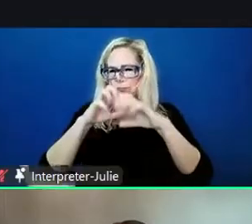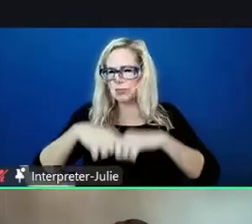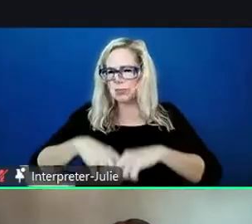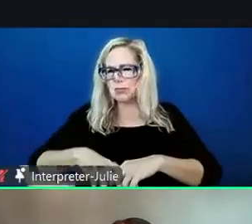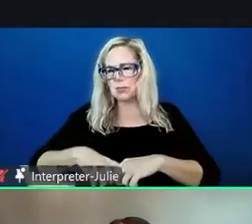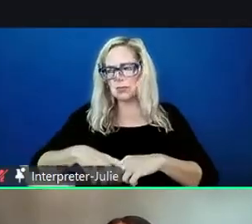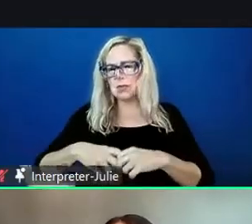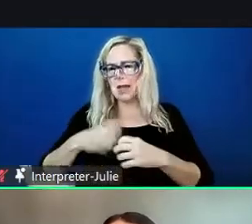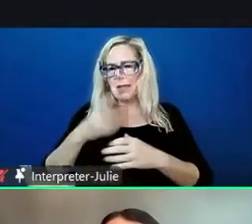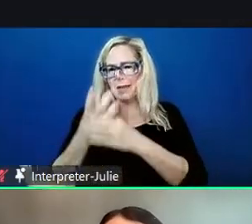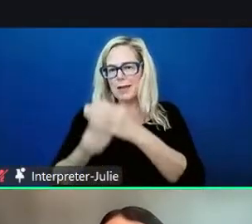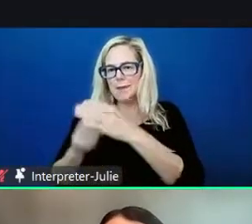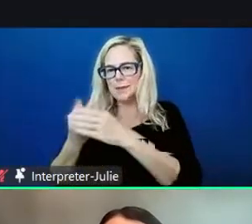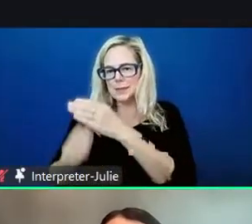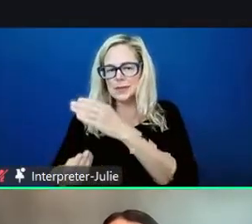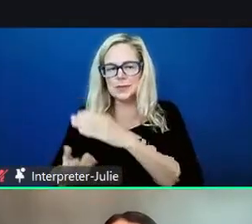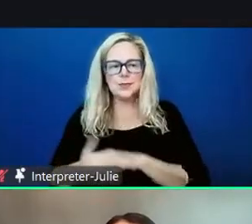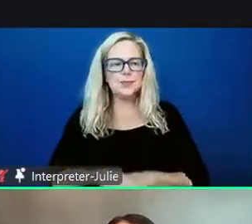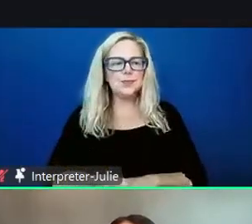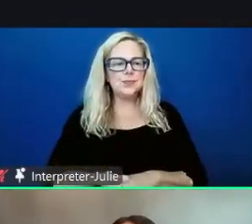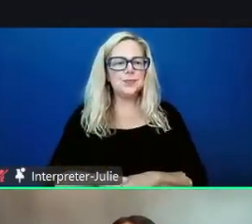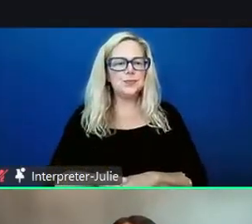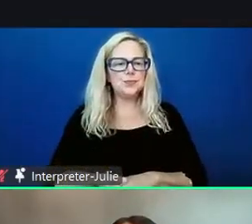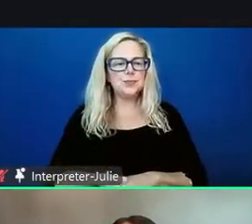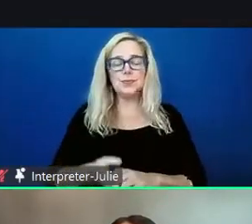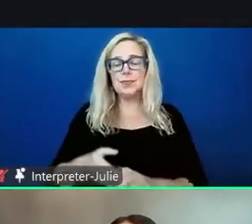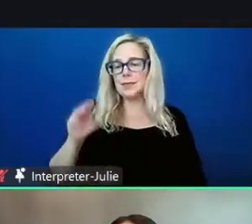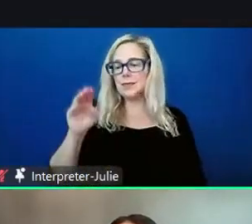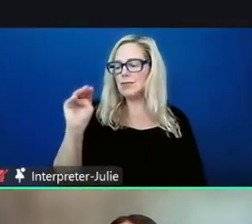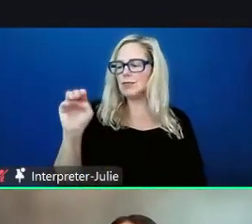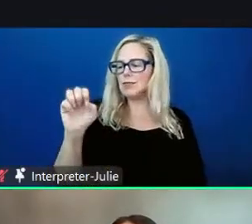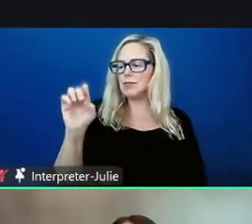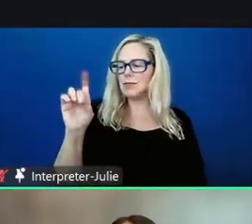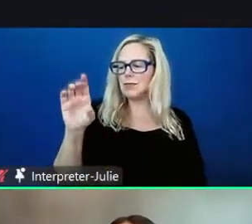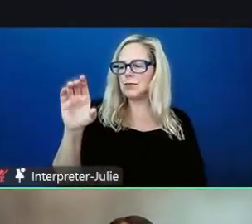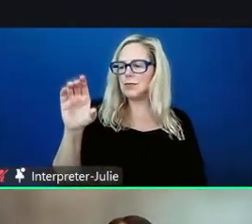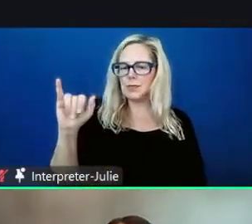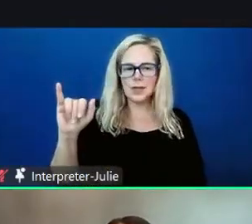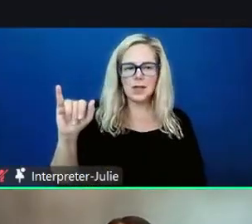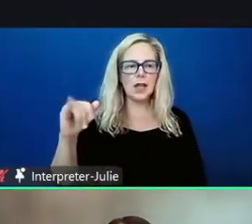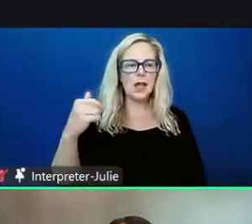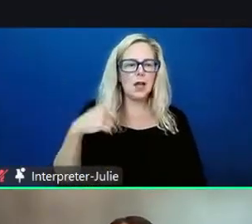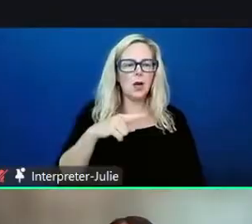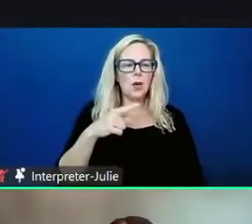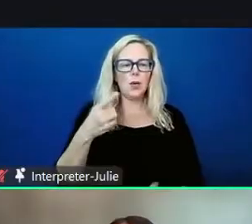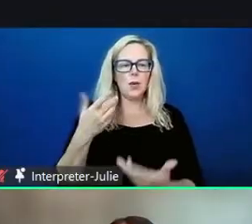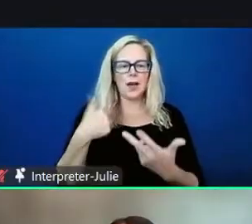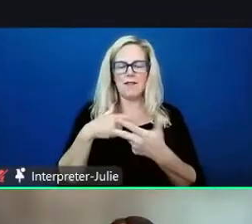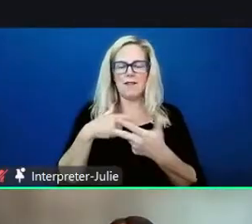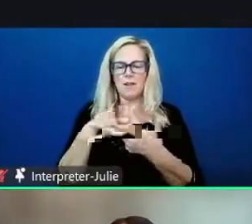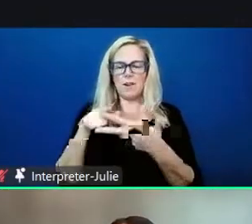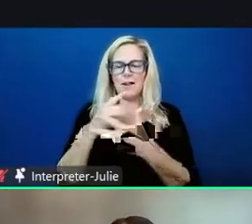we've developed some student-led models to fill these gaps. So some of these are rest rounds, peer coaching, and Shine